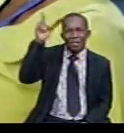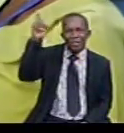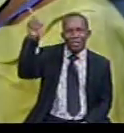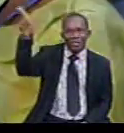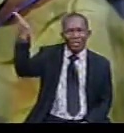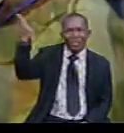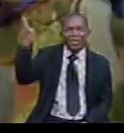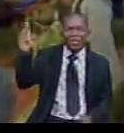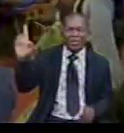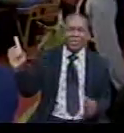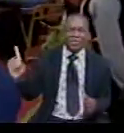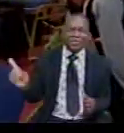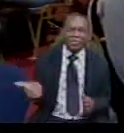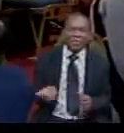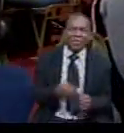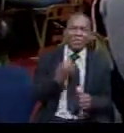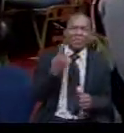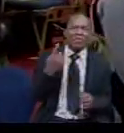because he